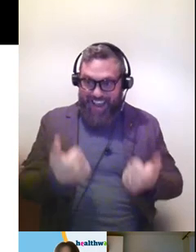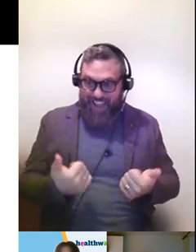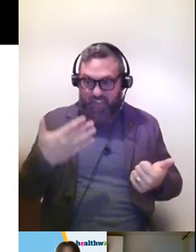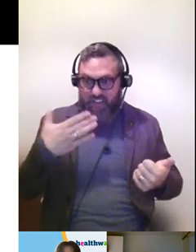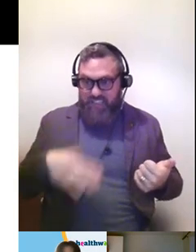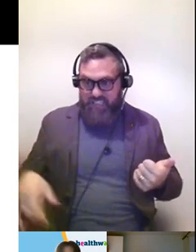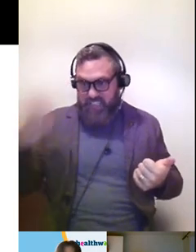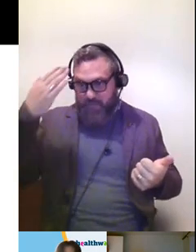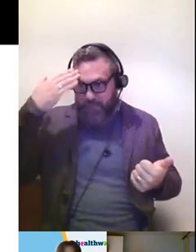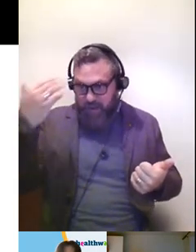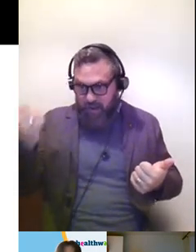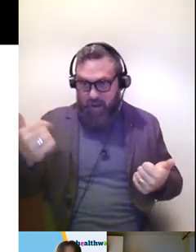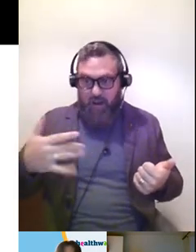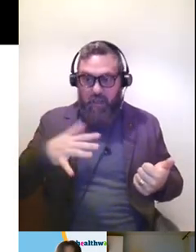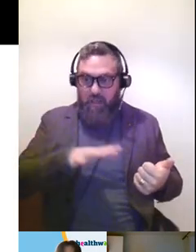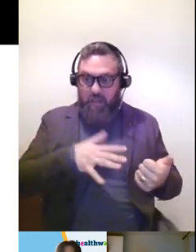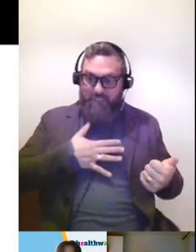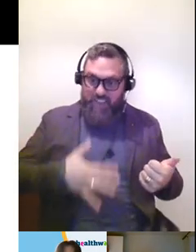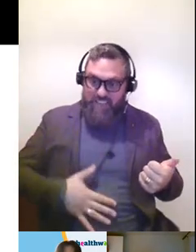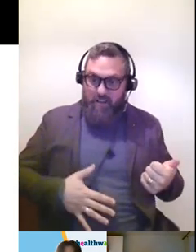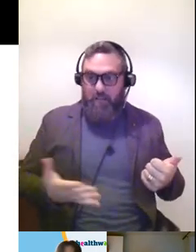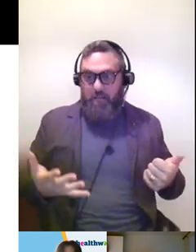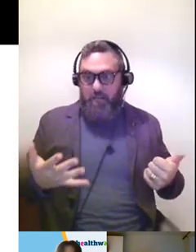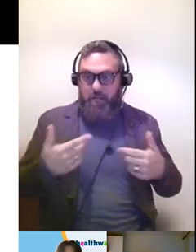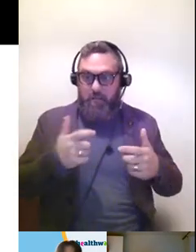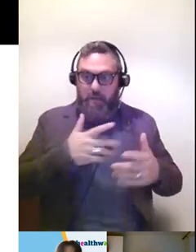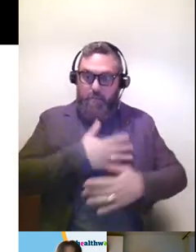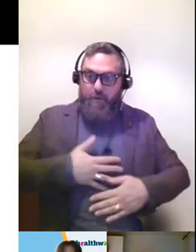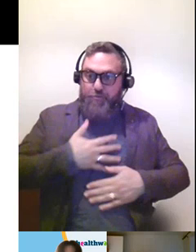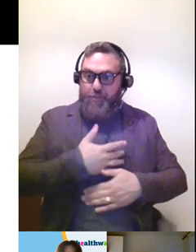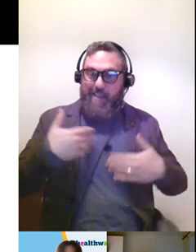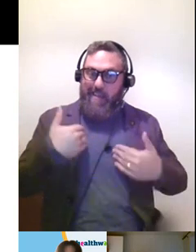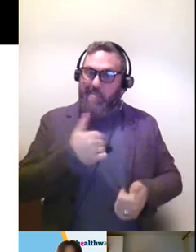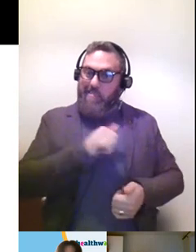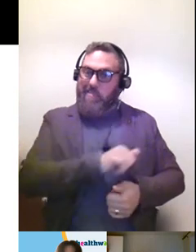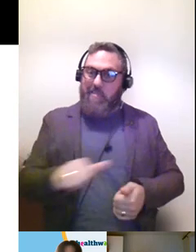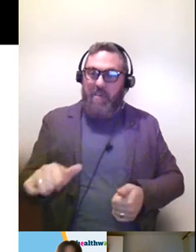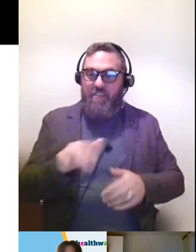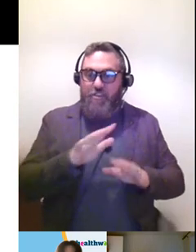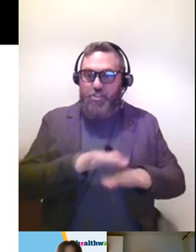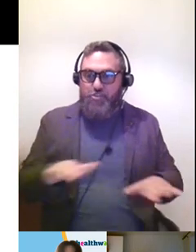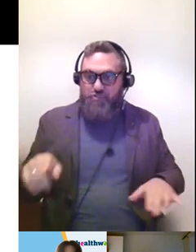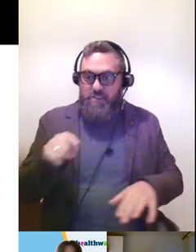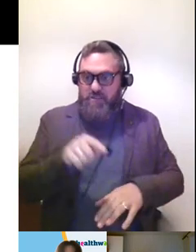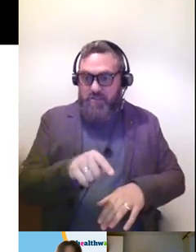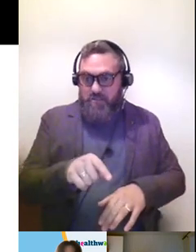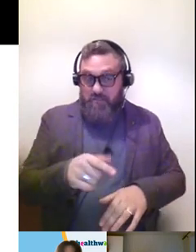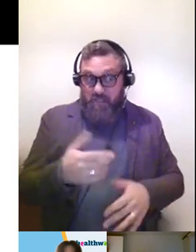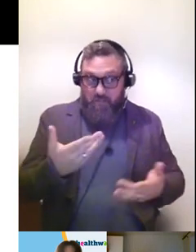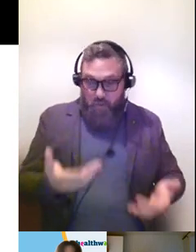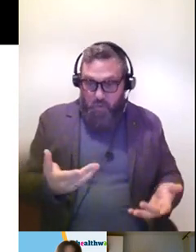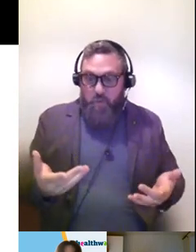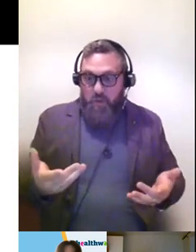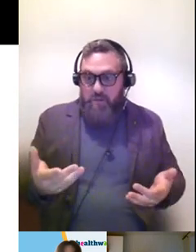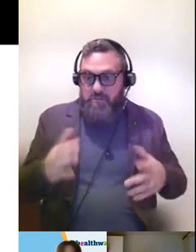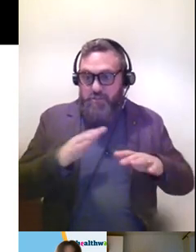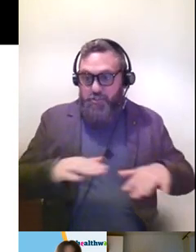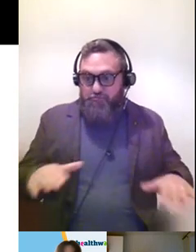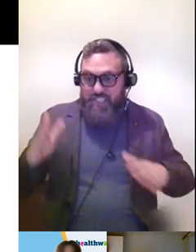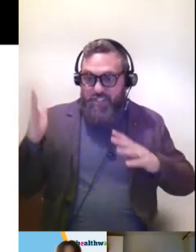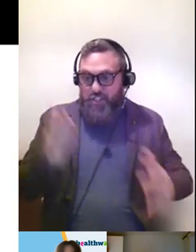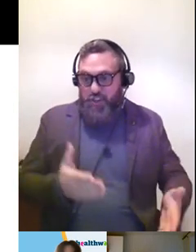and well-being needs of children. And I'd be interested to know, given the state of children's services, particularly